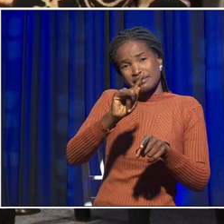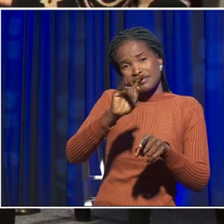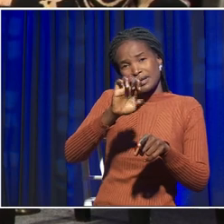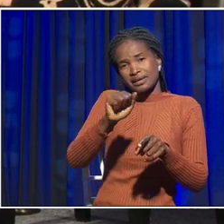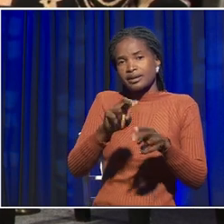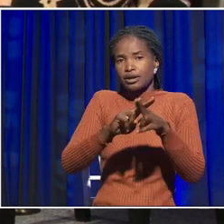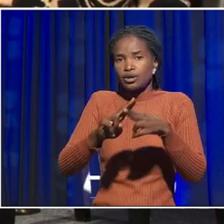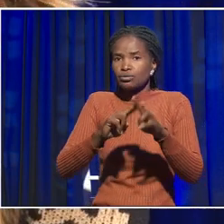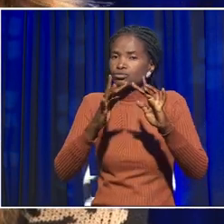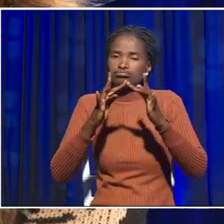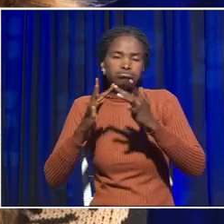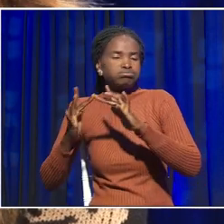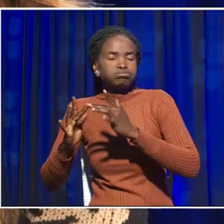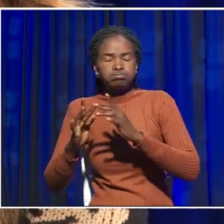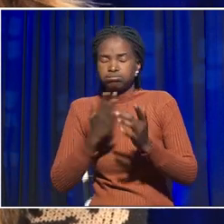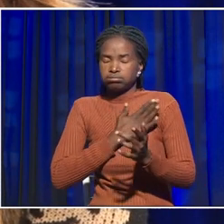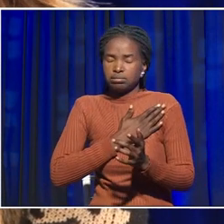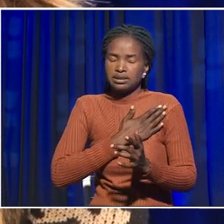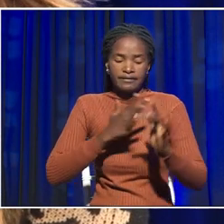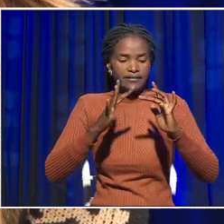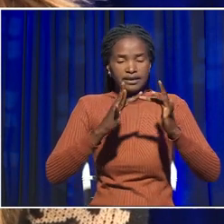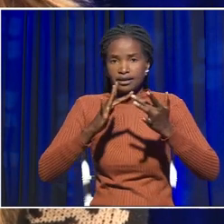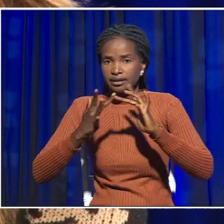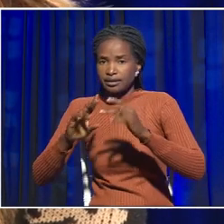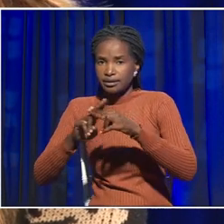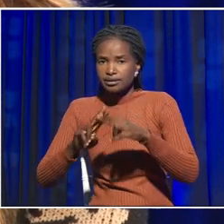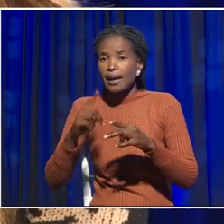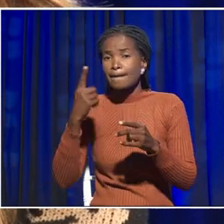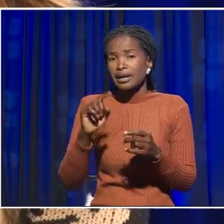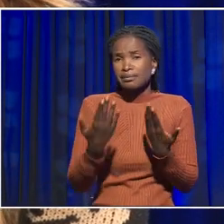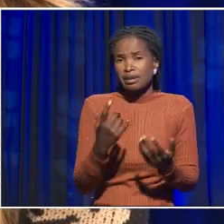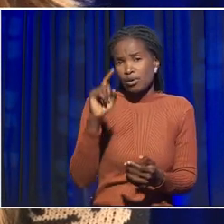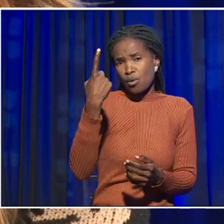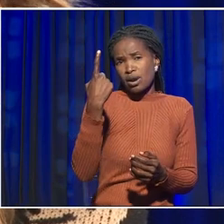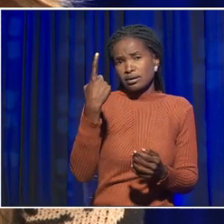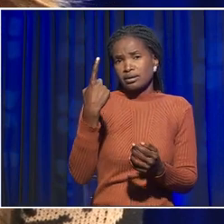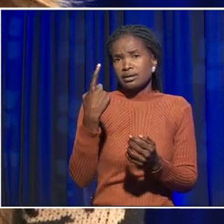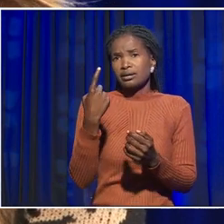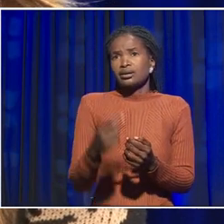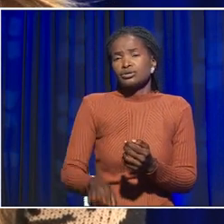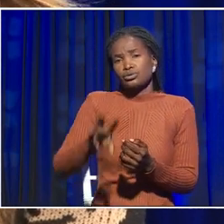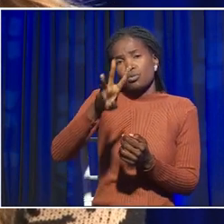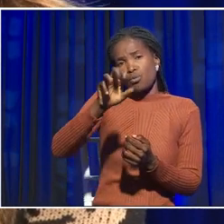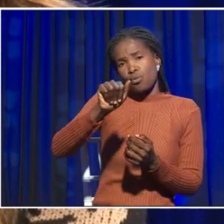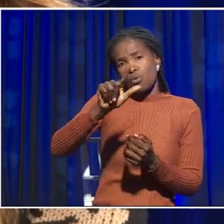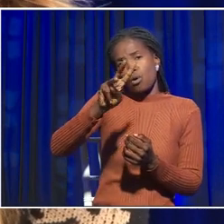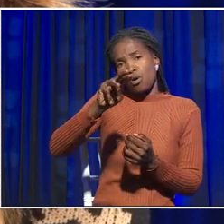of Internet of Things. But maybe the one that actually is very big on that is Walmart.